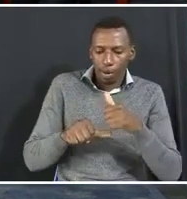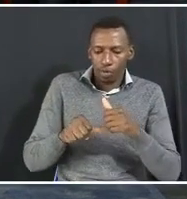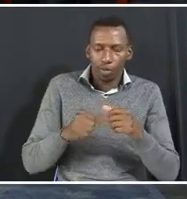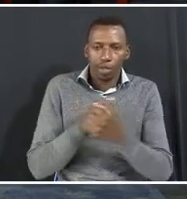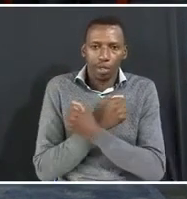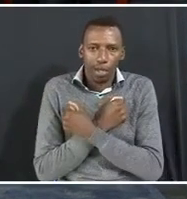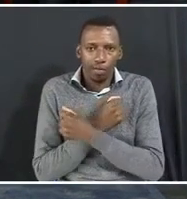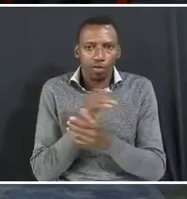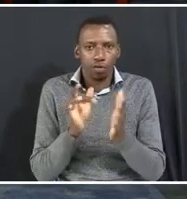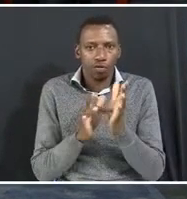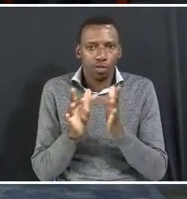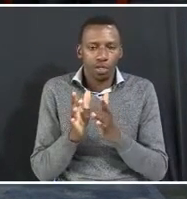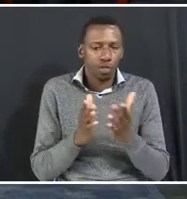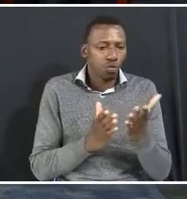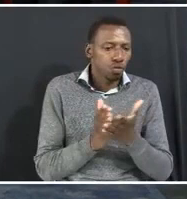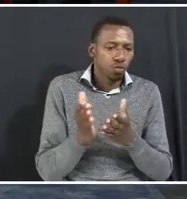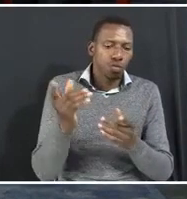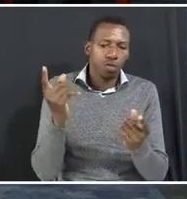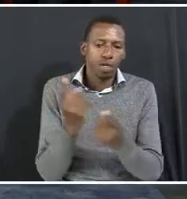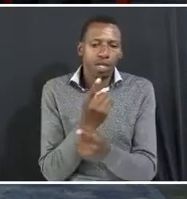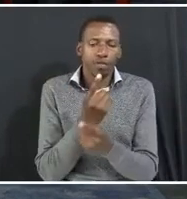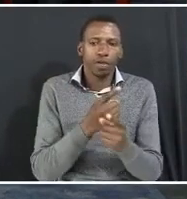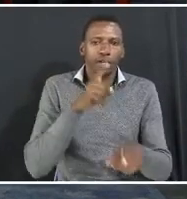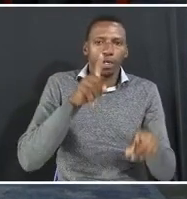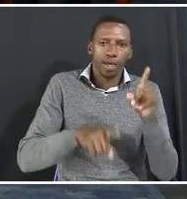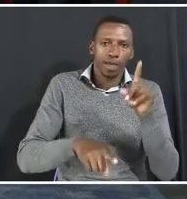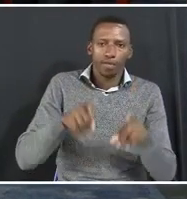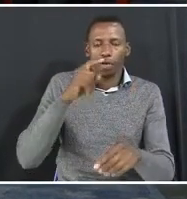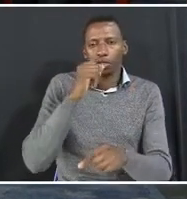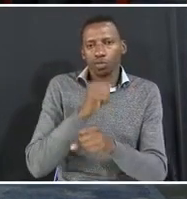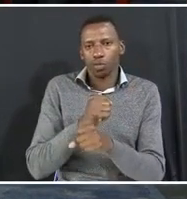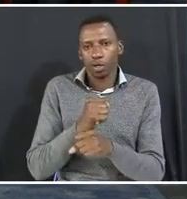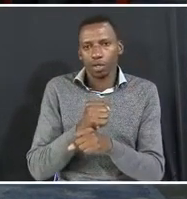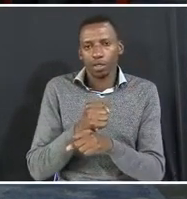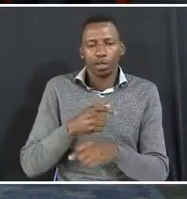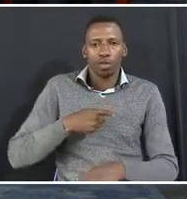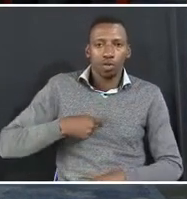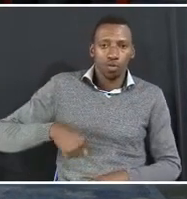works. So we therefore